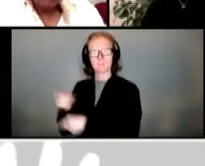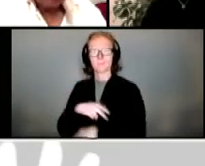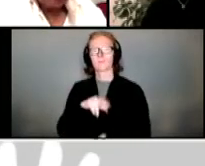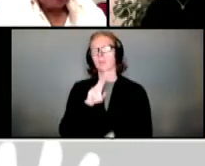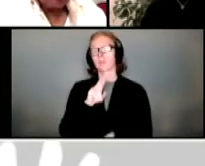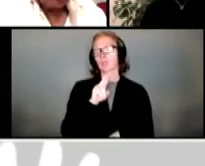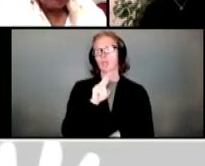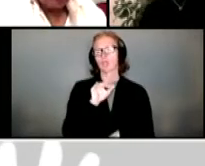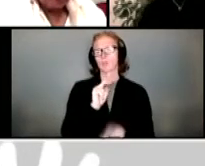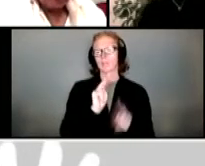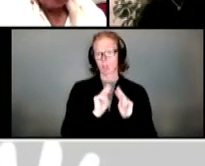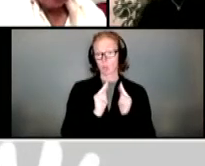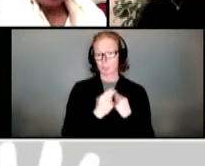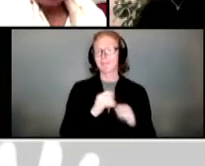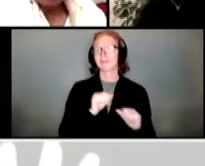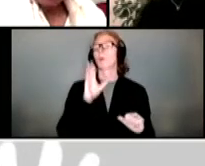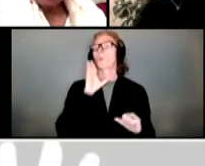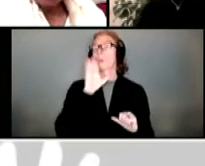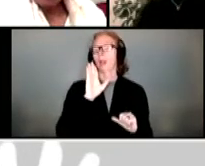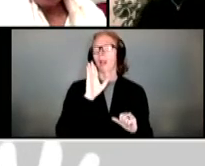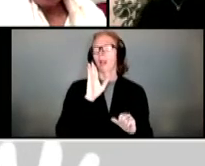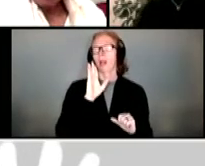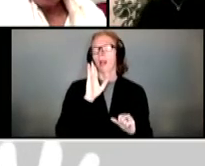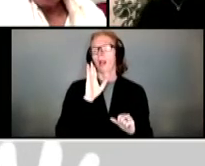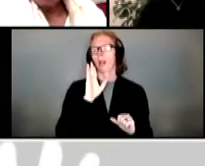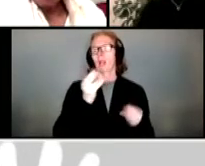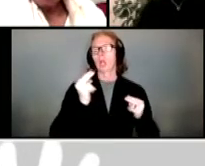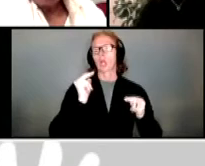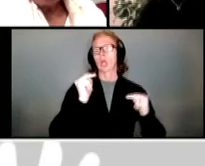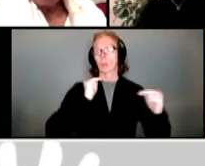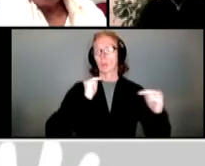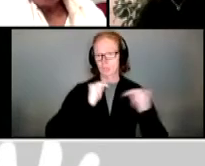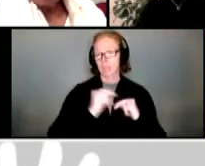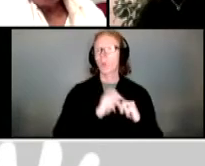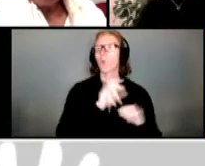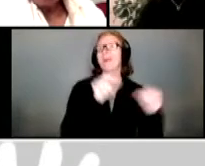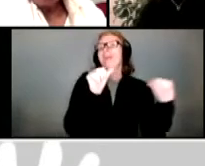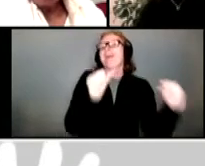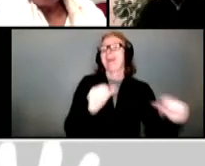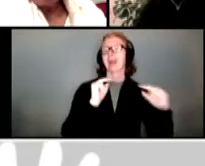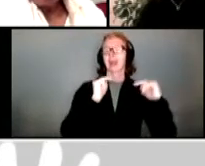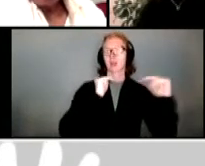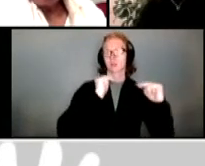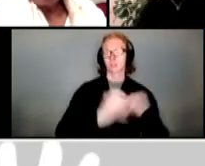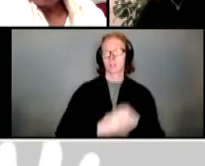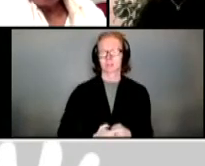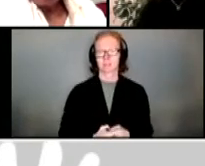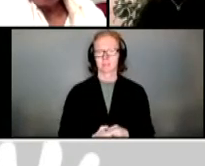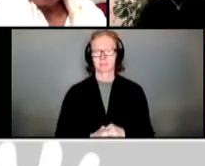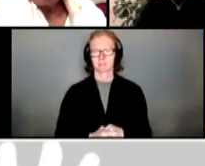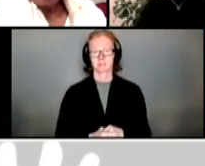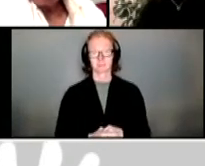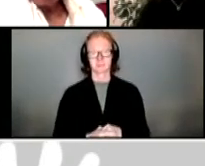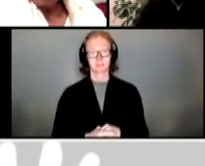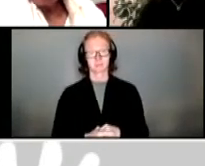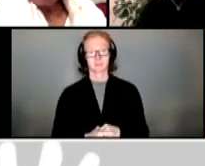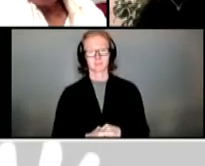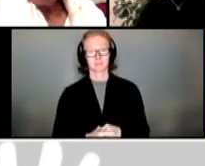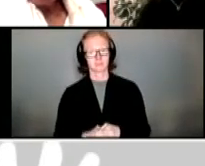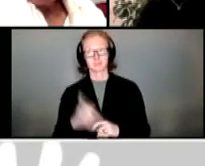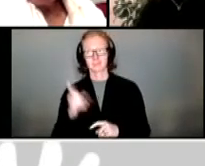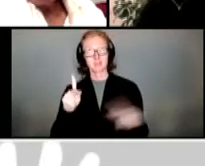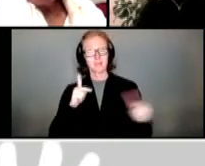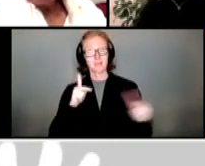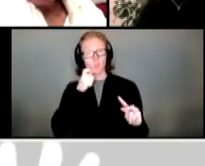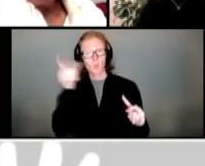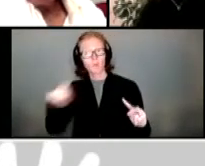can legitimately negotiate, because the public wants to know